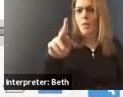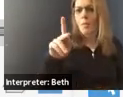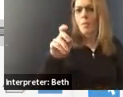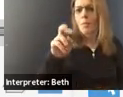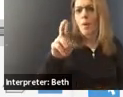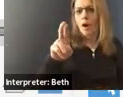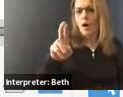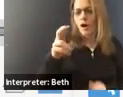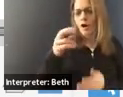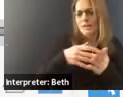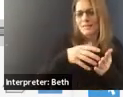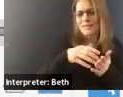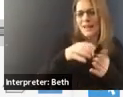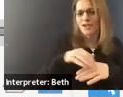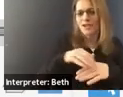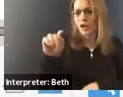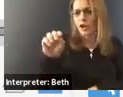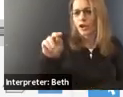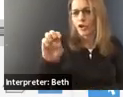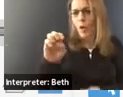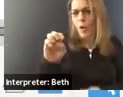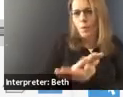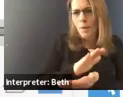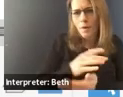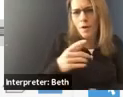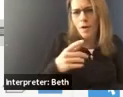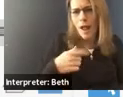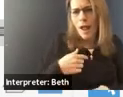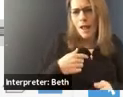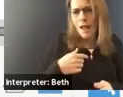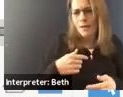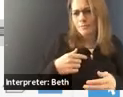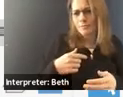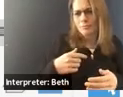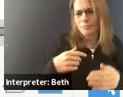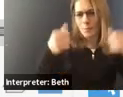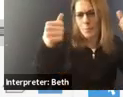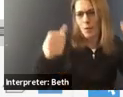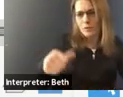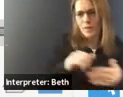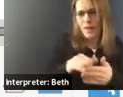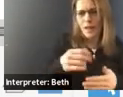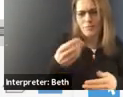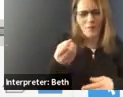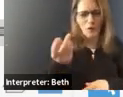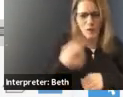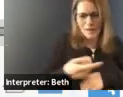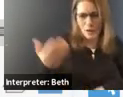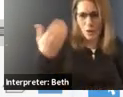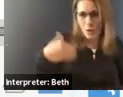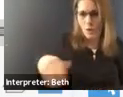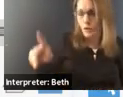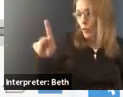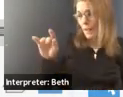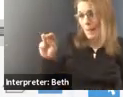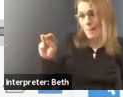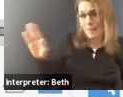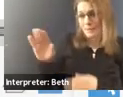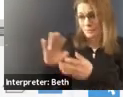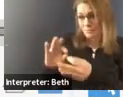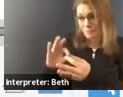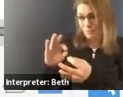So to Kim's point, when you're working on tone paper, and maybe this gives the insight that he's looking